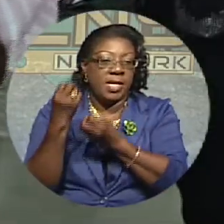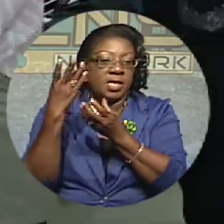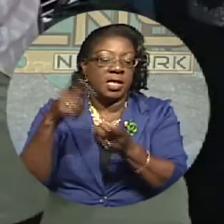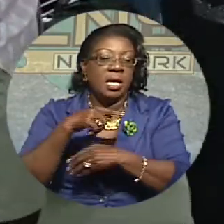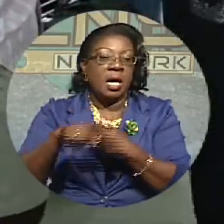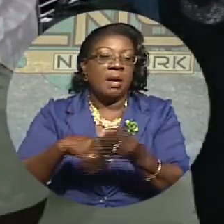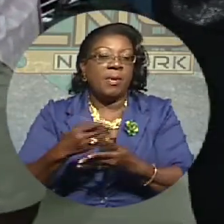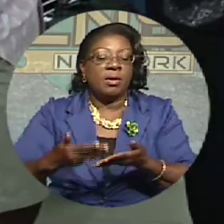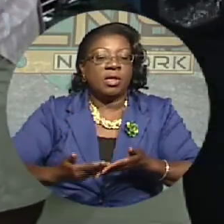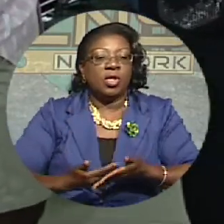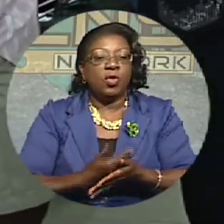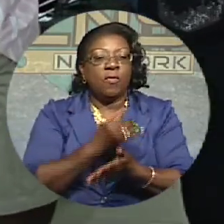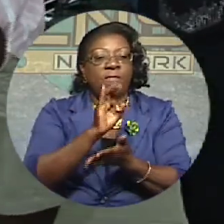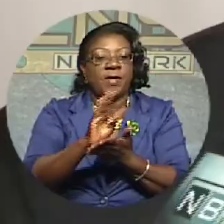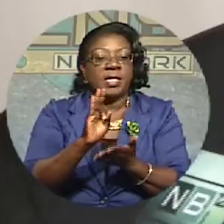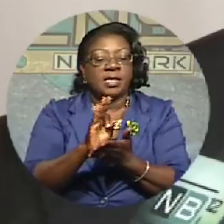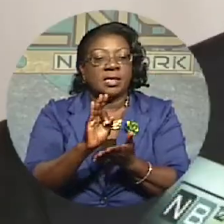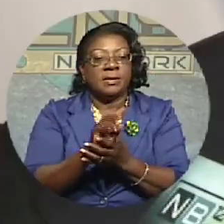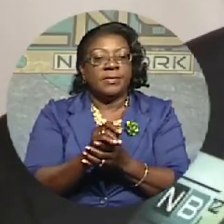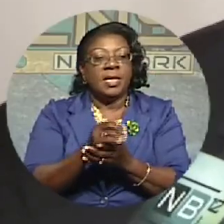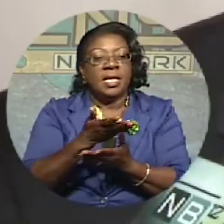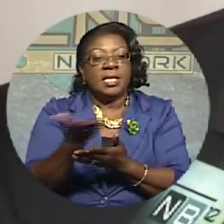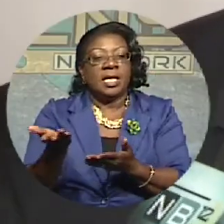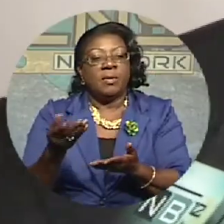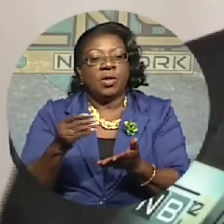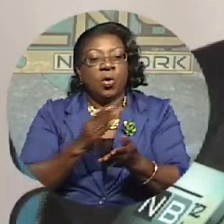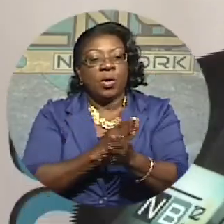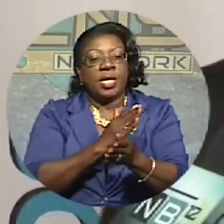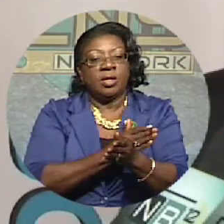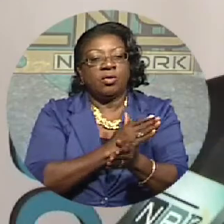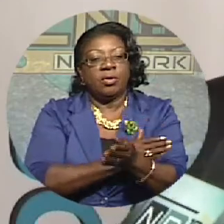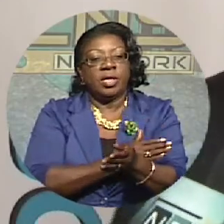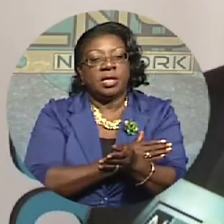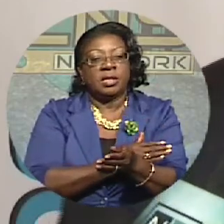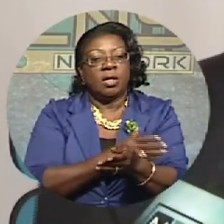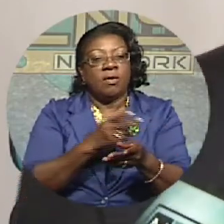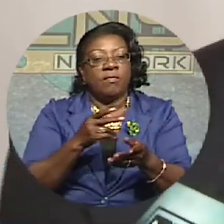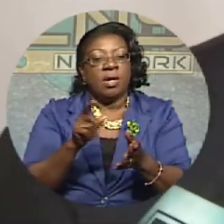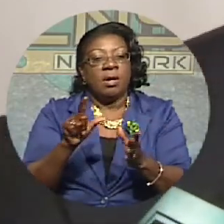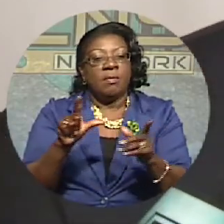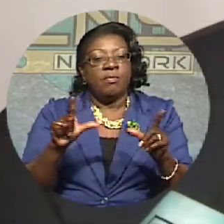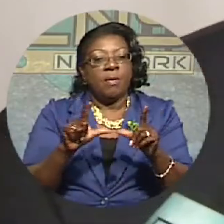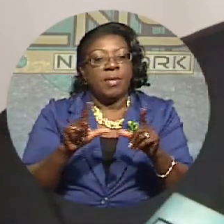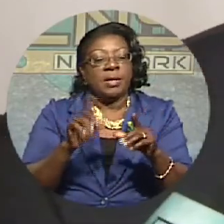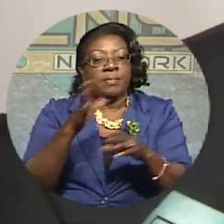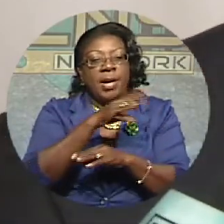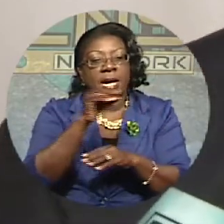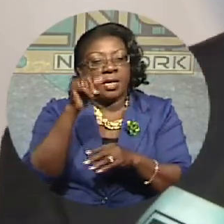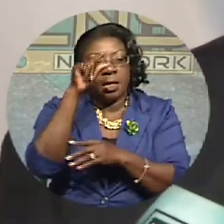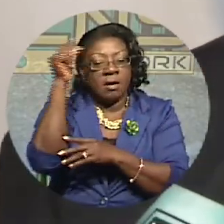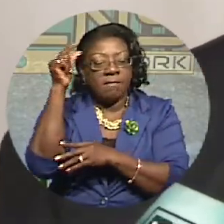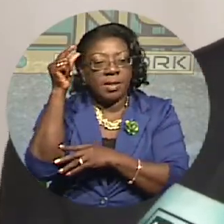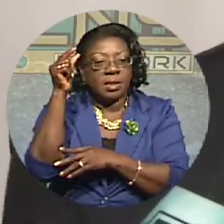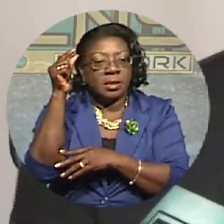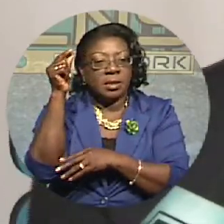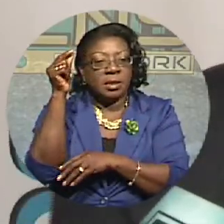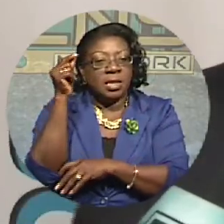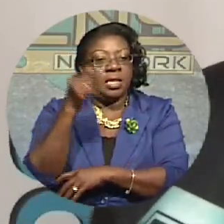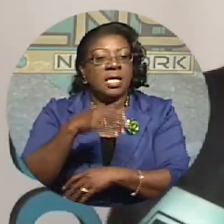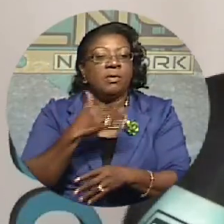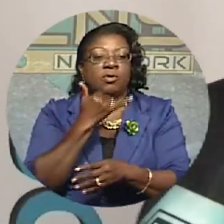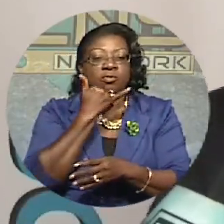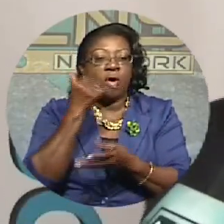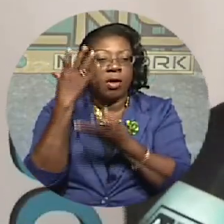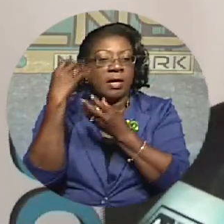new fees in other sectors. There was no increase in cruising permits by the government of the Bahamas. Yet there was misinformation out there